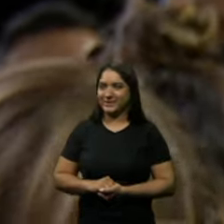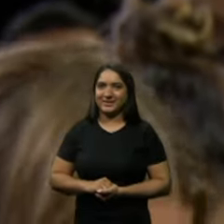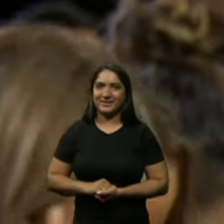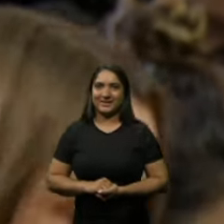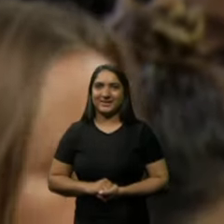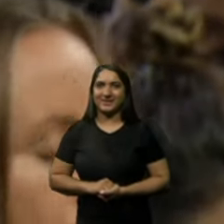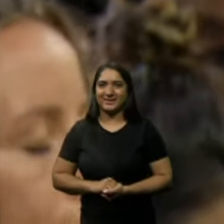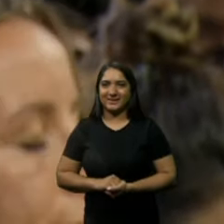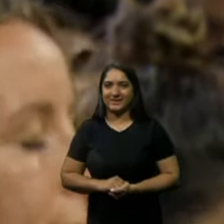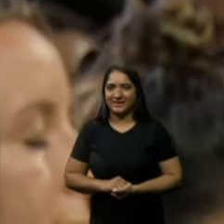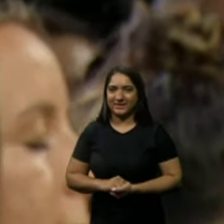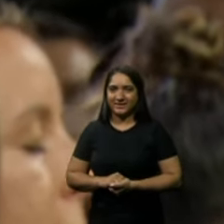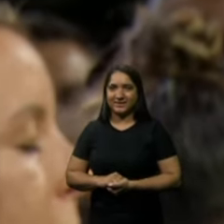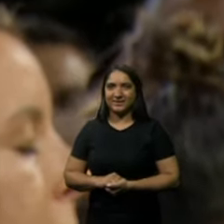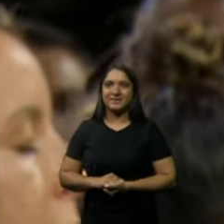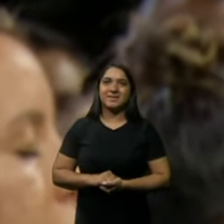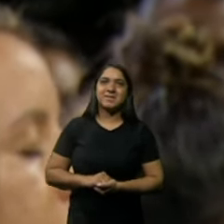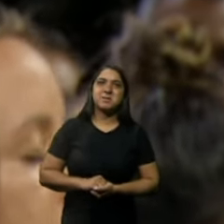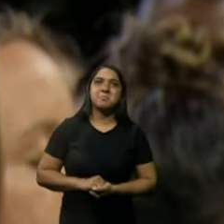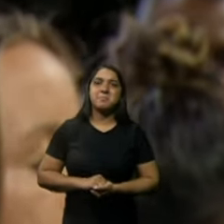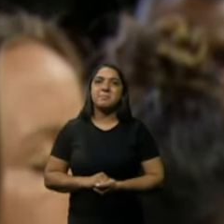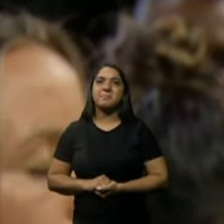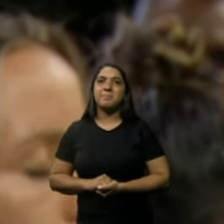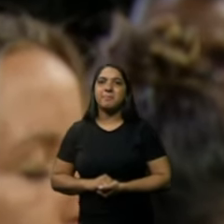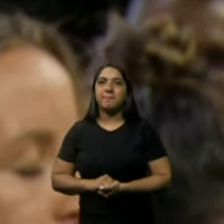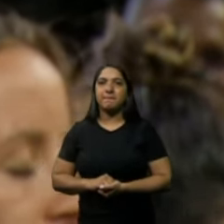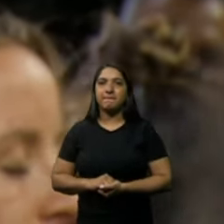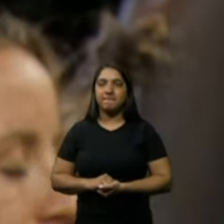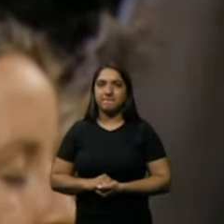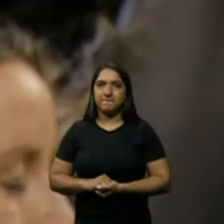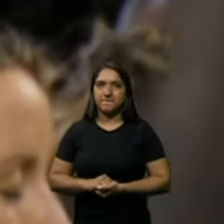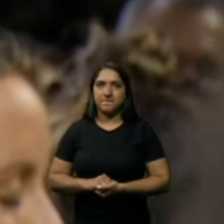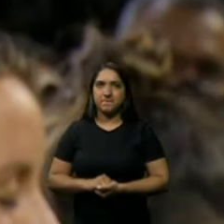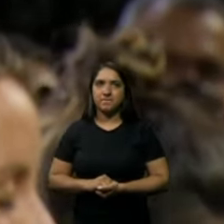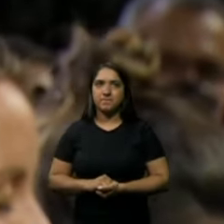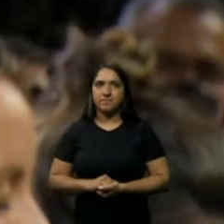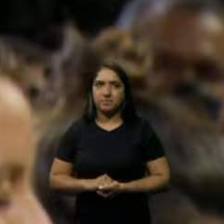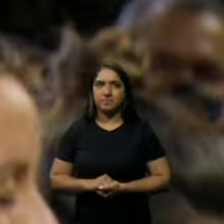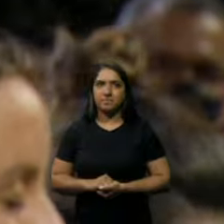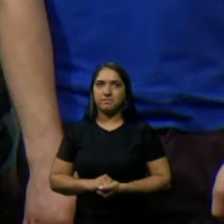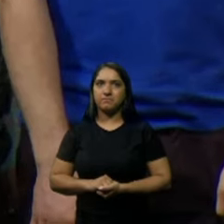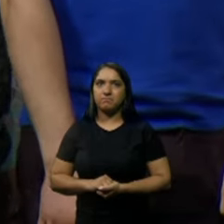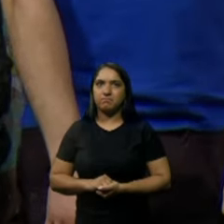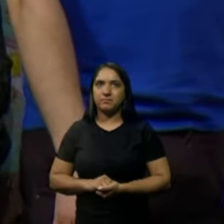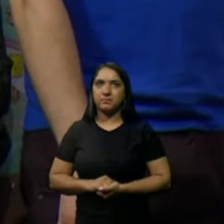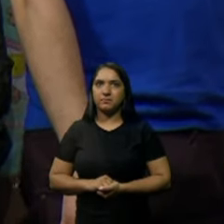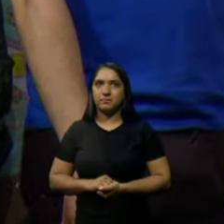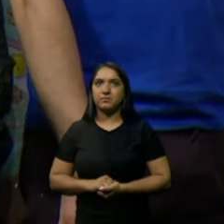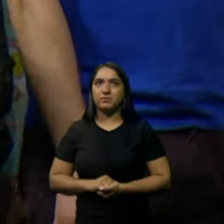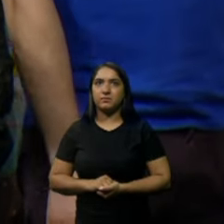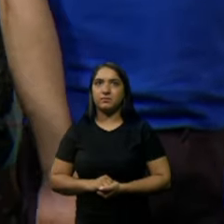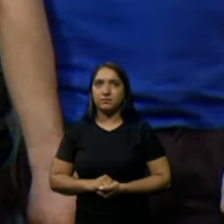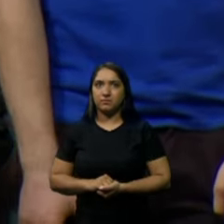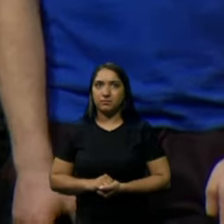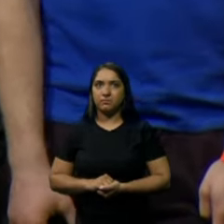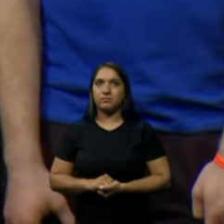e o maior padre na Forgive You send me o bigode